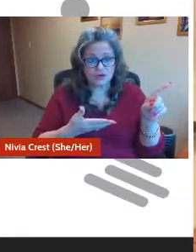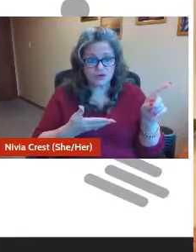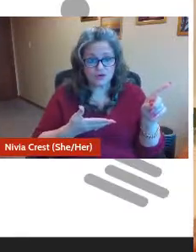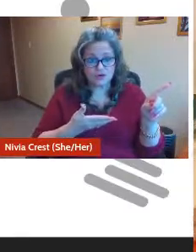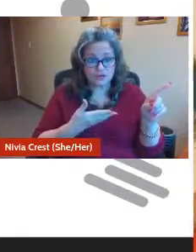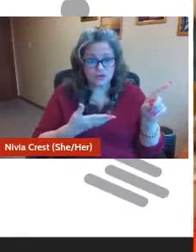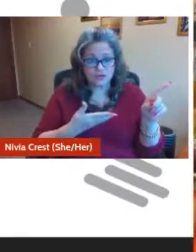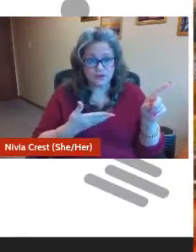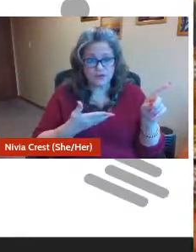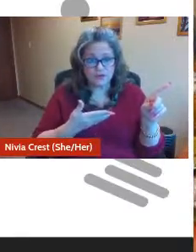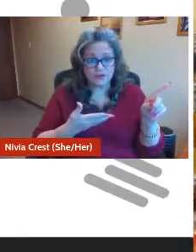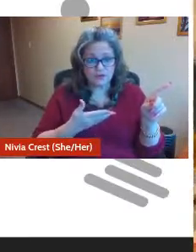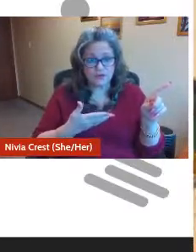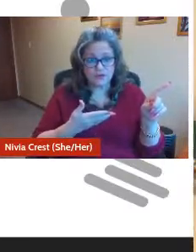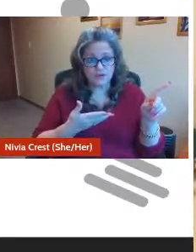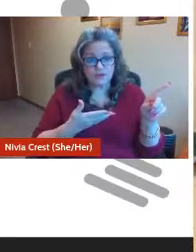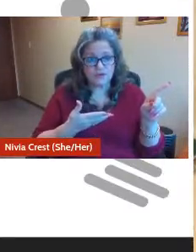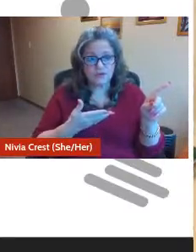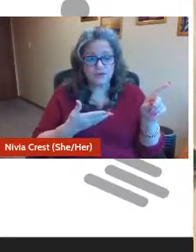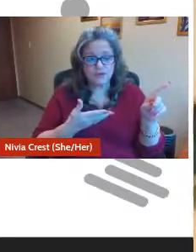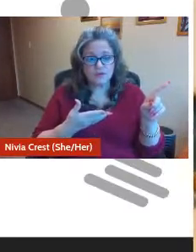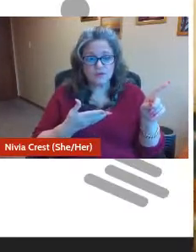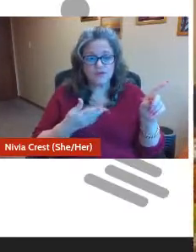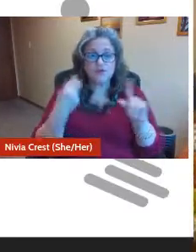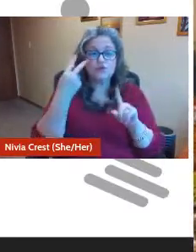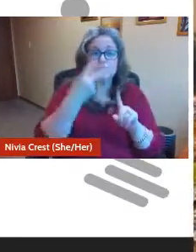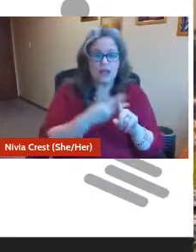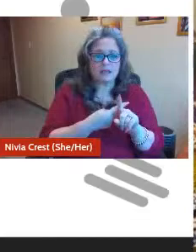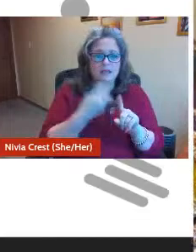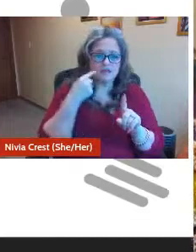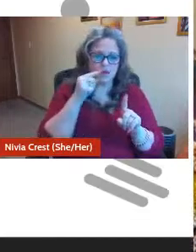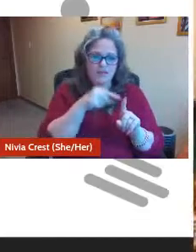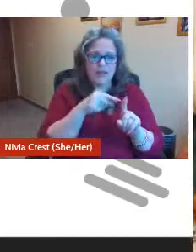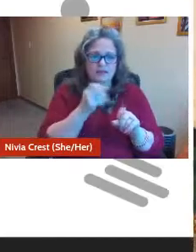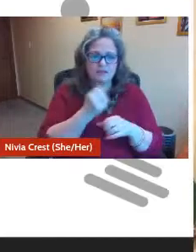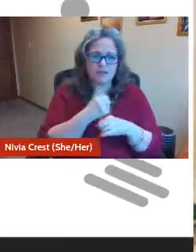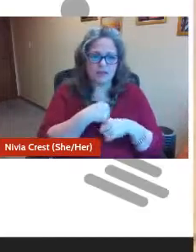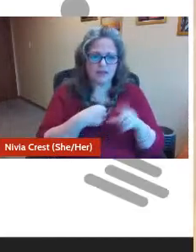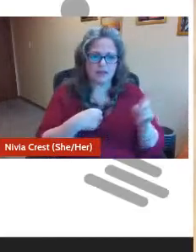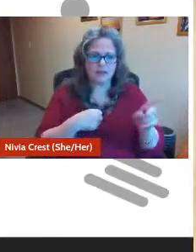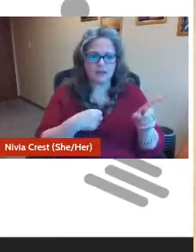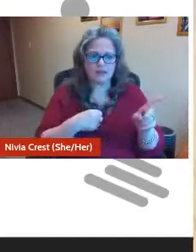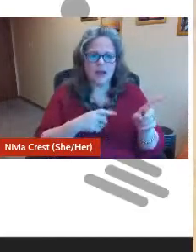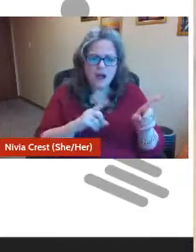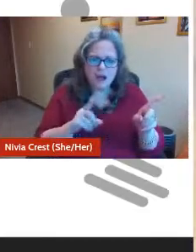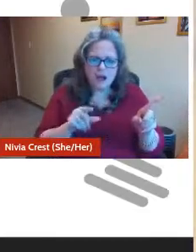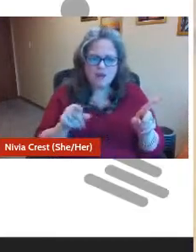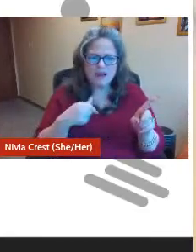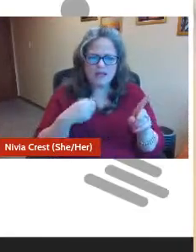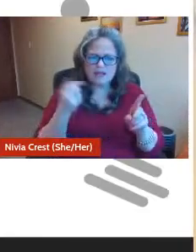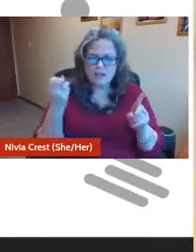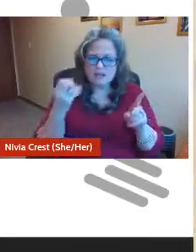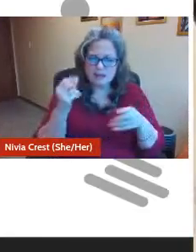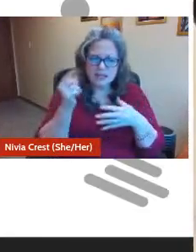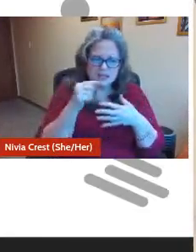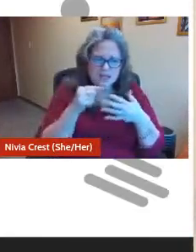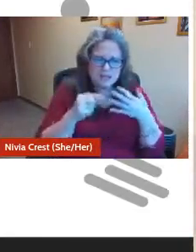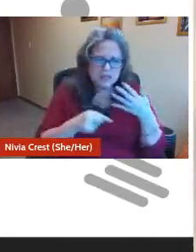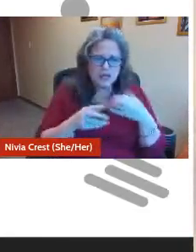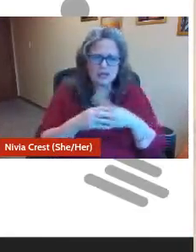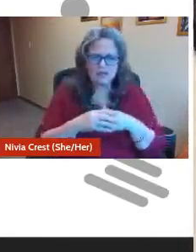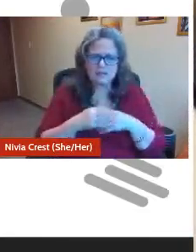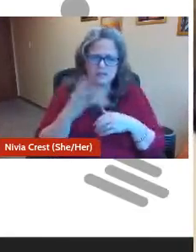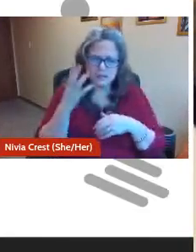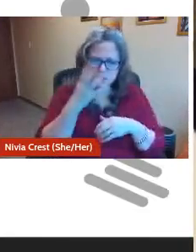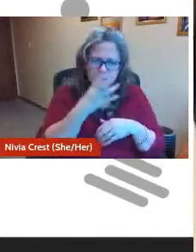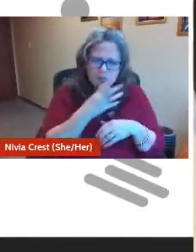here, it took me 2 months to get that did. Ooh, but it's so detailed. Isn't yeah. that beautiful? It yeah. is